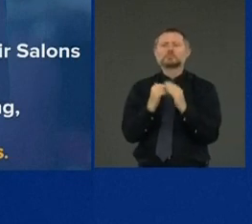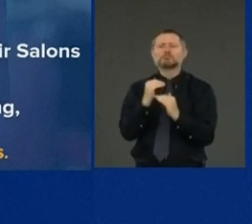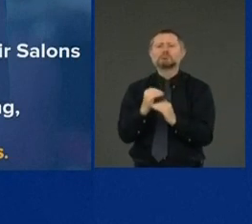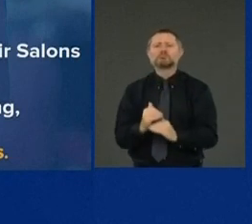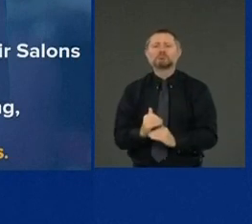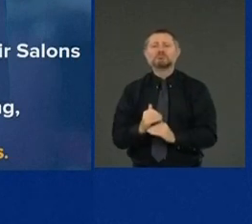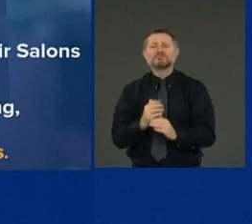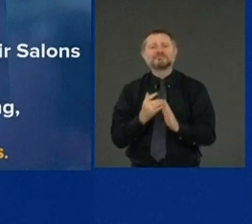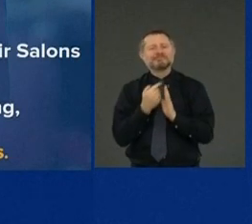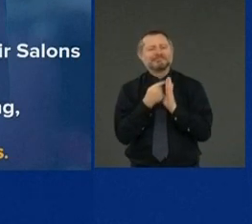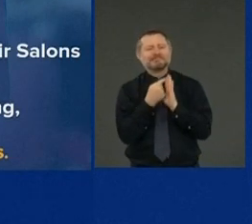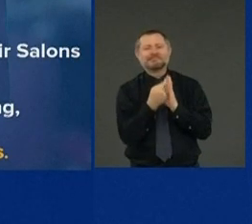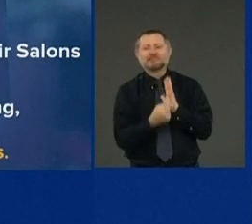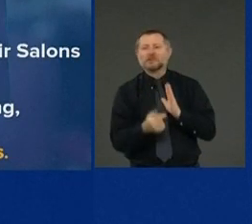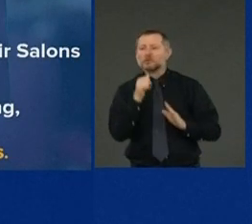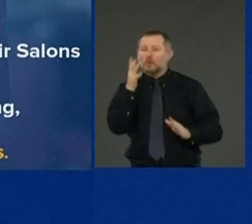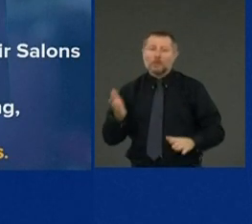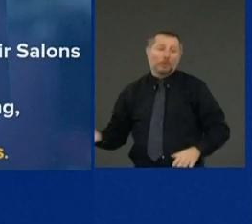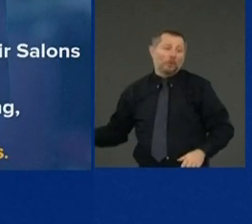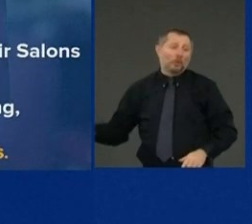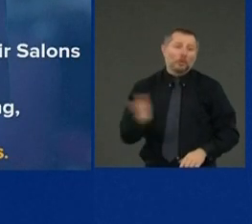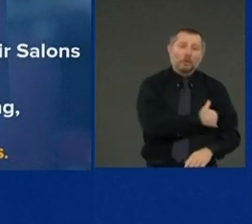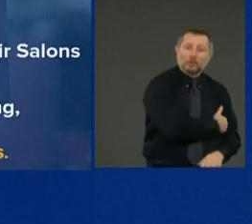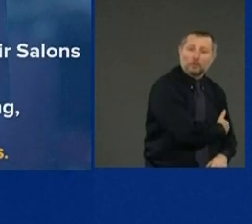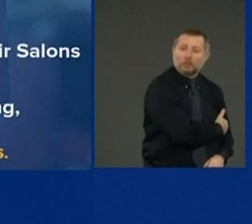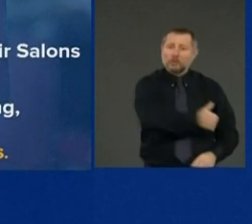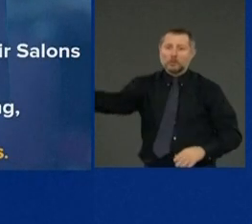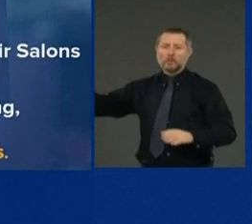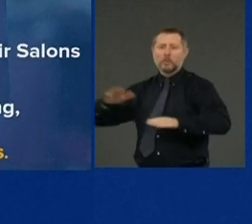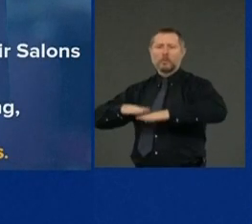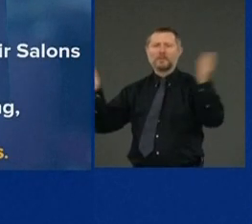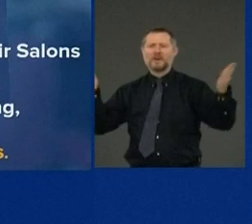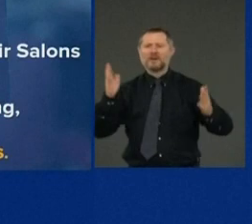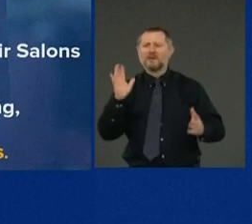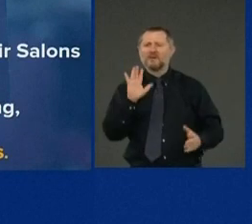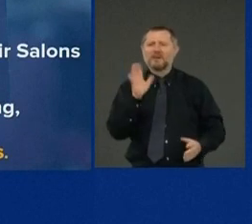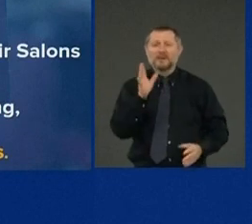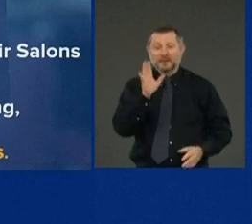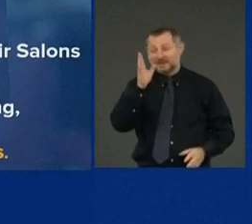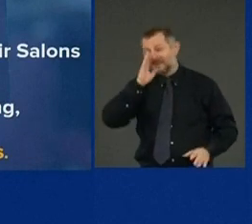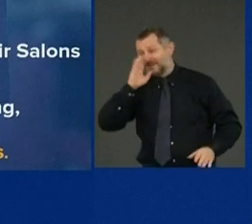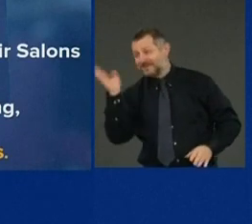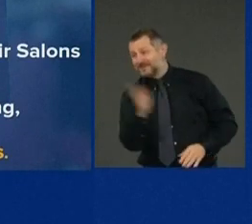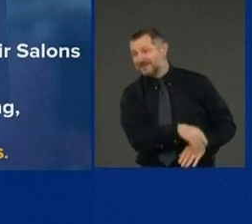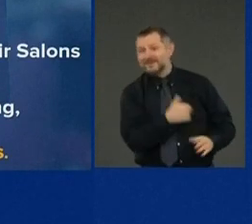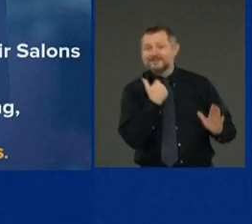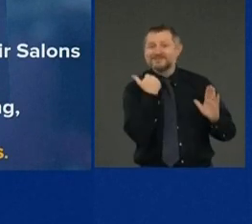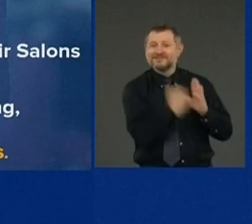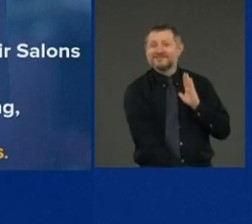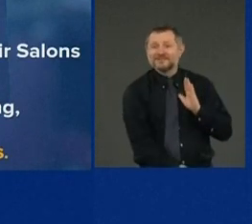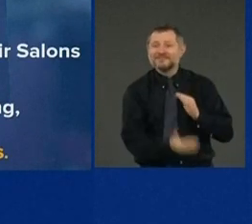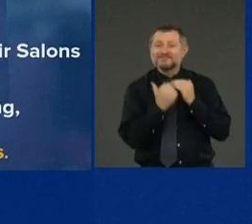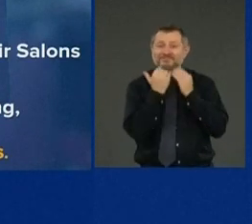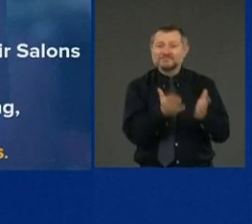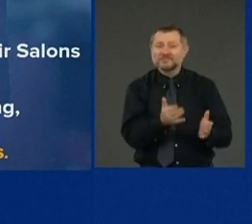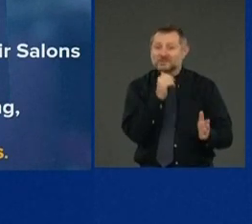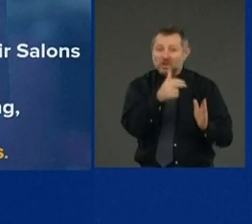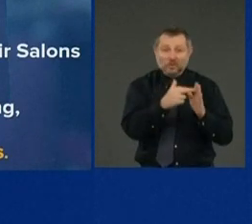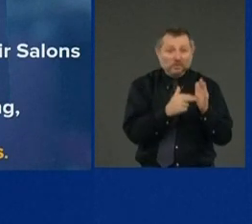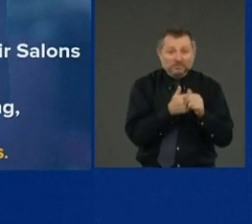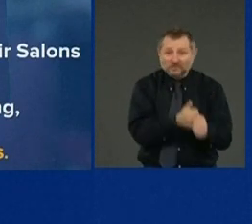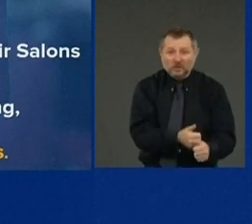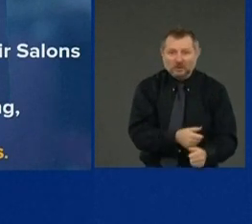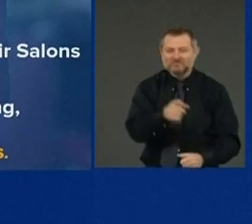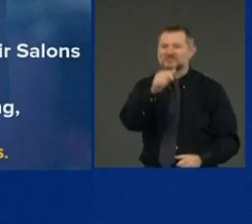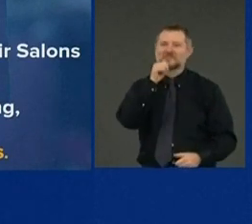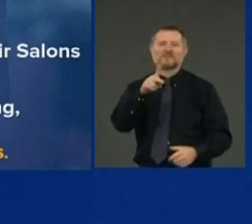an overall reopening. If you ignore the rules, then it's not a phased reopening, right? People need to know the rules,